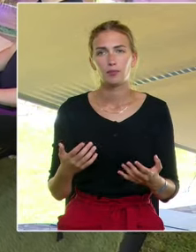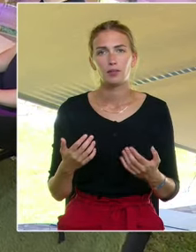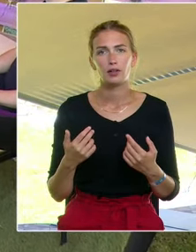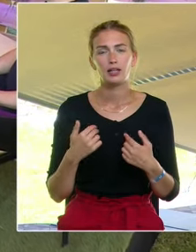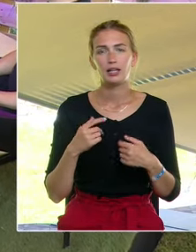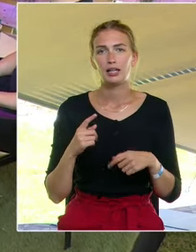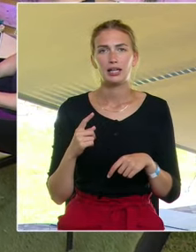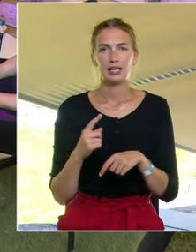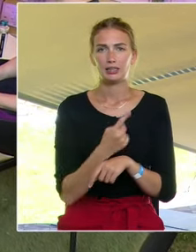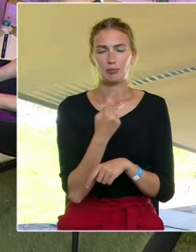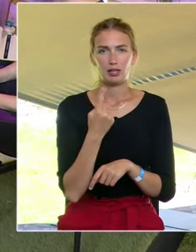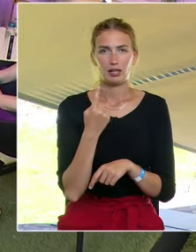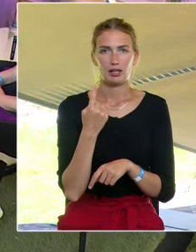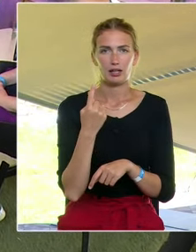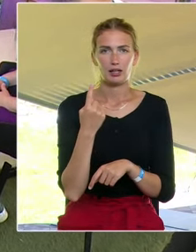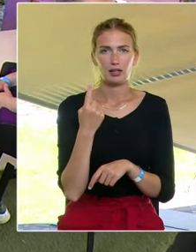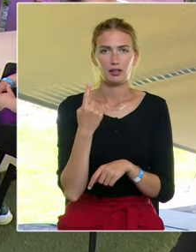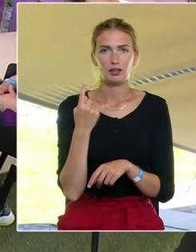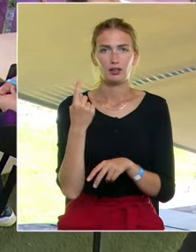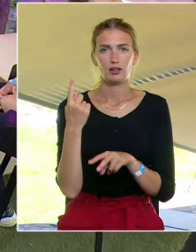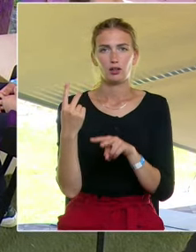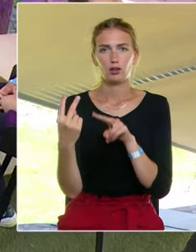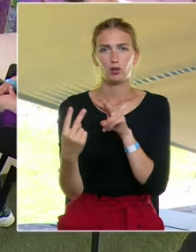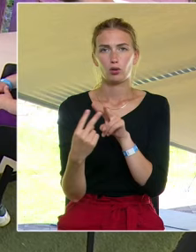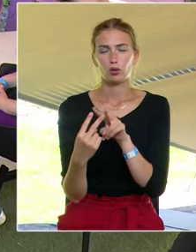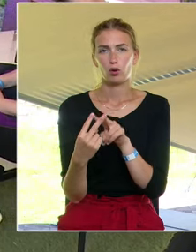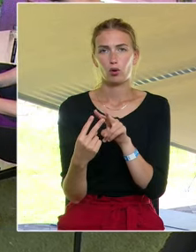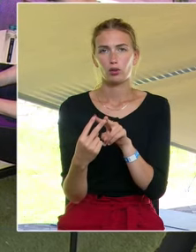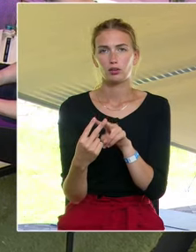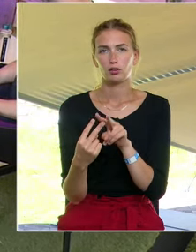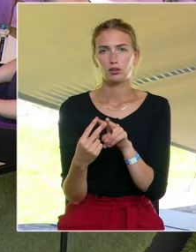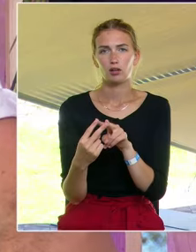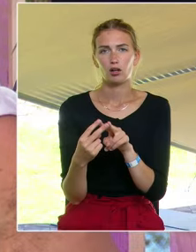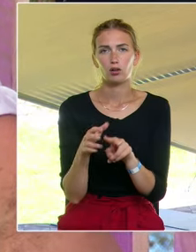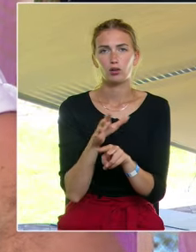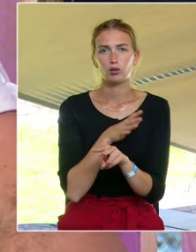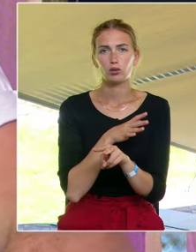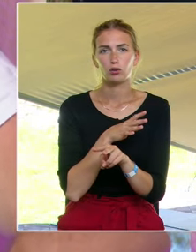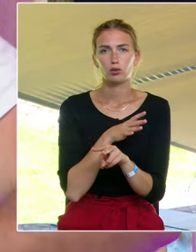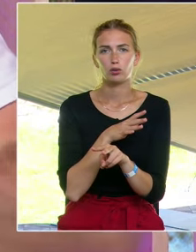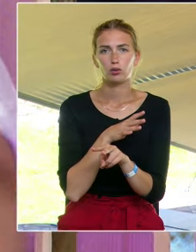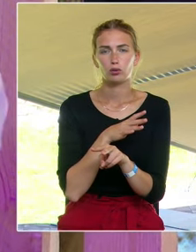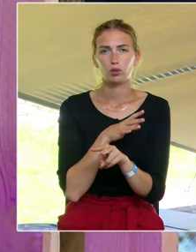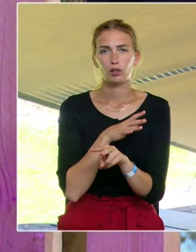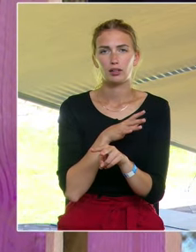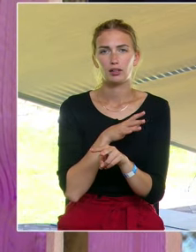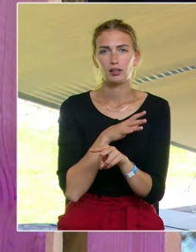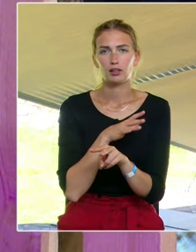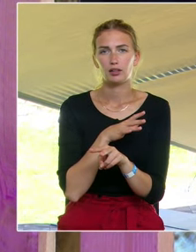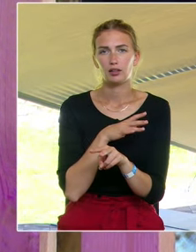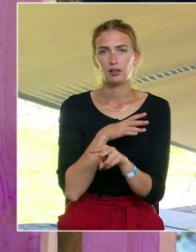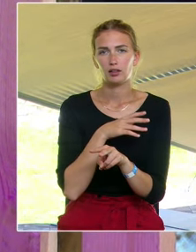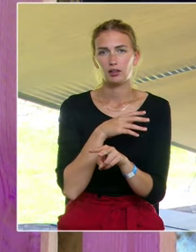the first sort of contacts with the digital art, I was just thinking in a way, was back when I had my first computer, but they, back